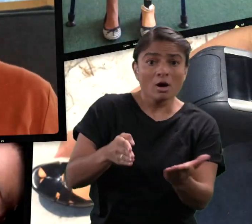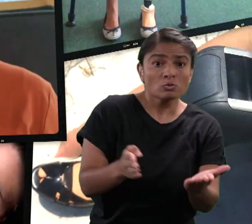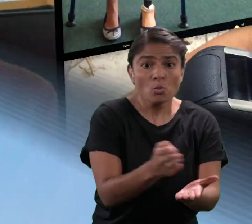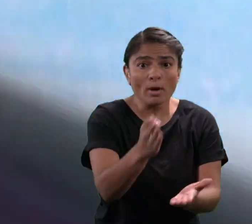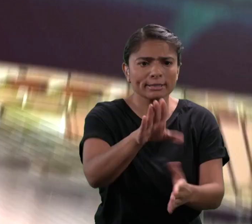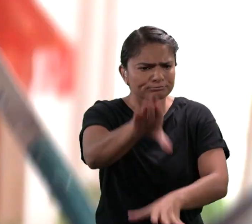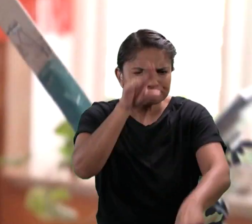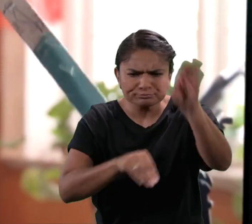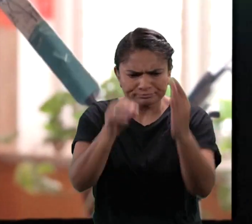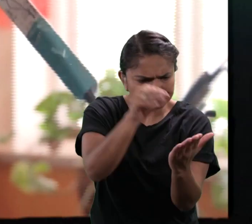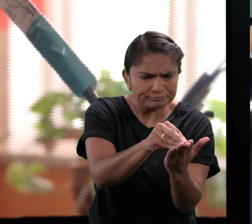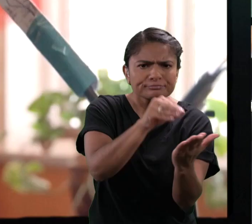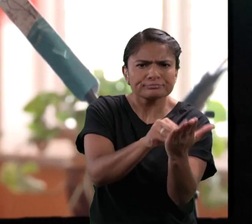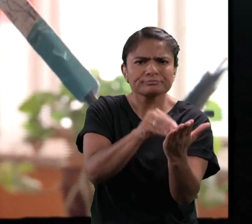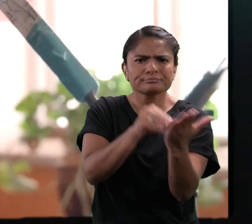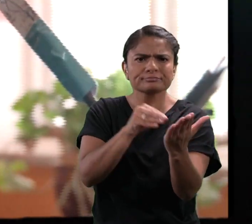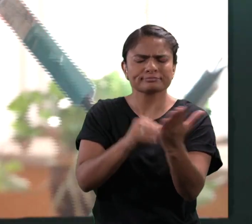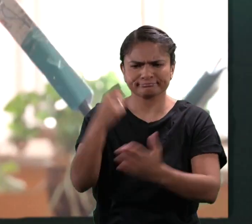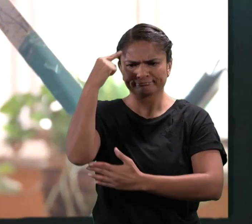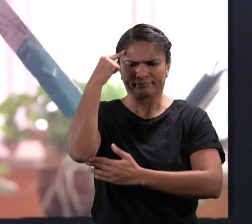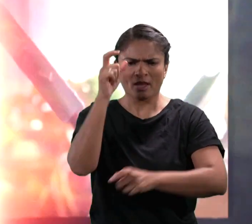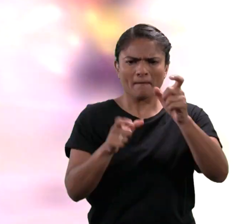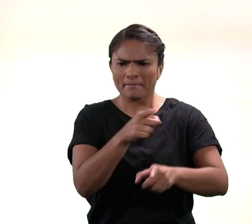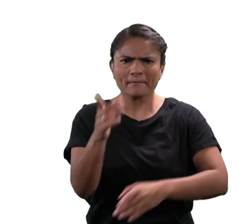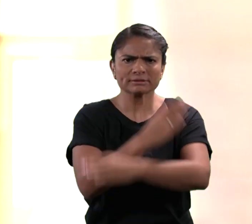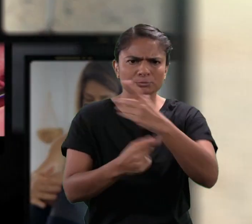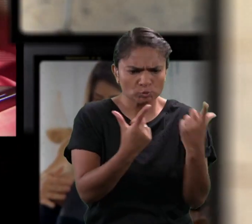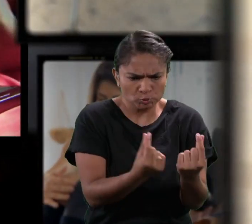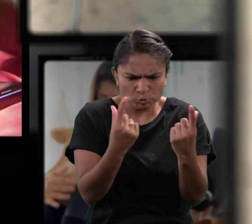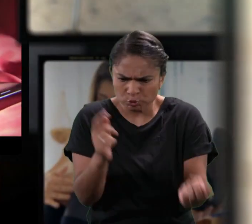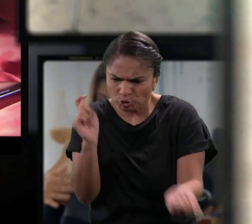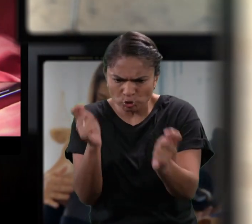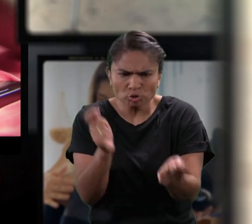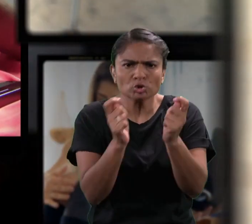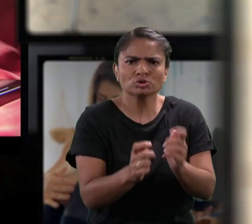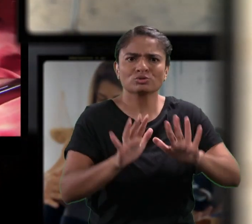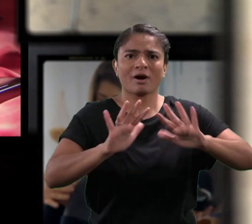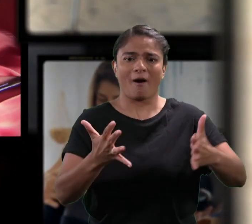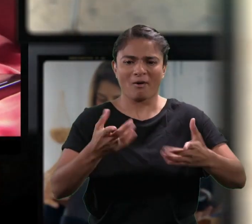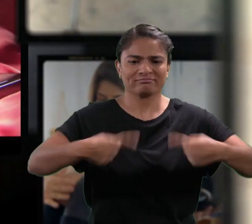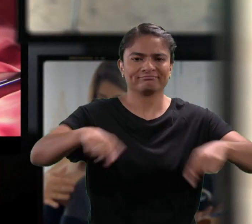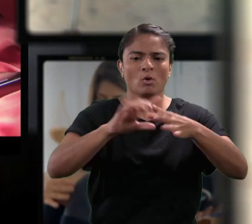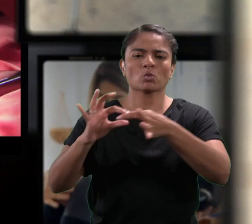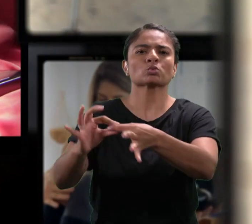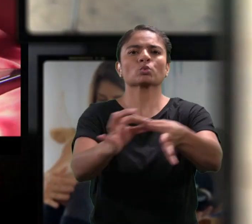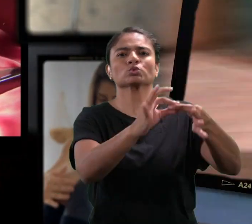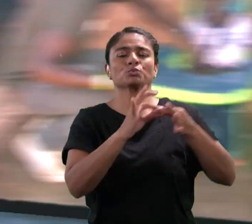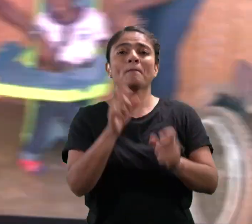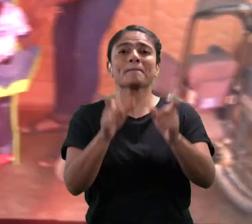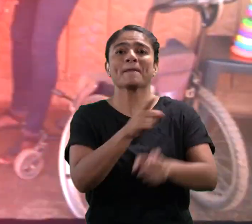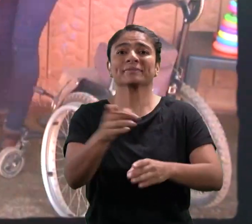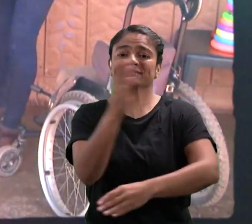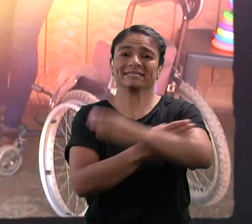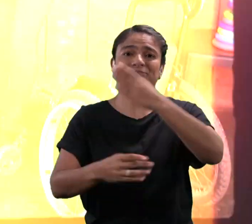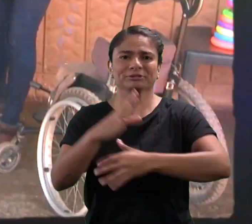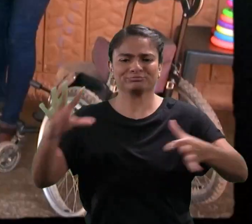takes us on a journey of taking lessons from persons with disabilities and how we must do things differently to unleash the contribution persons